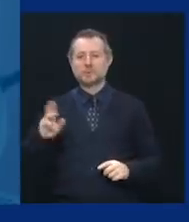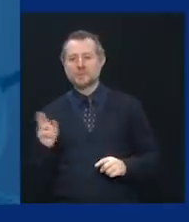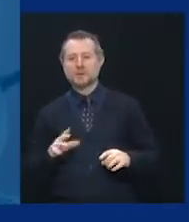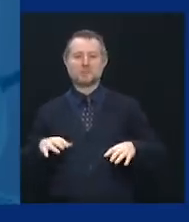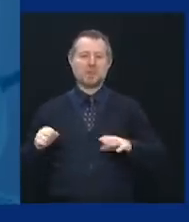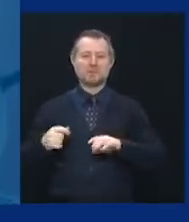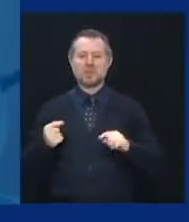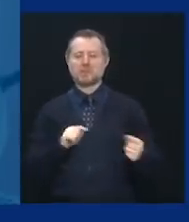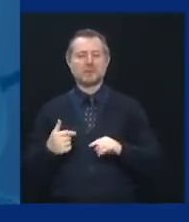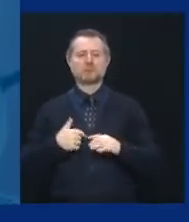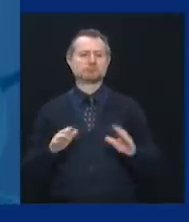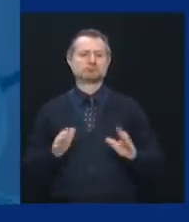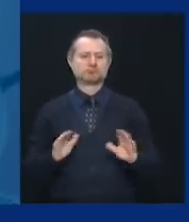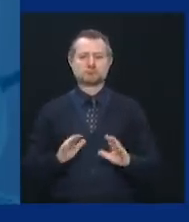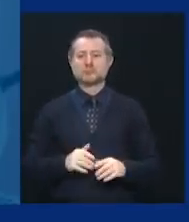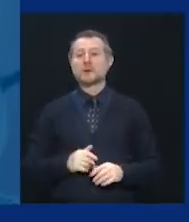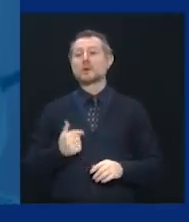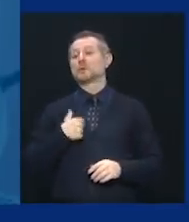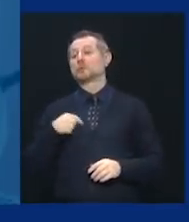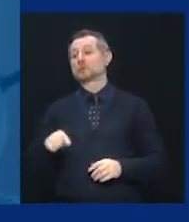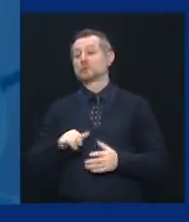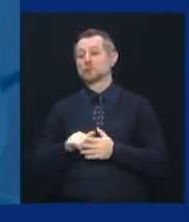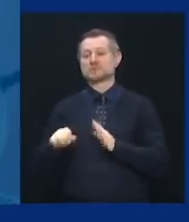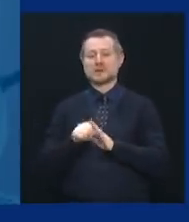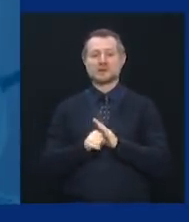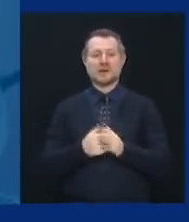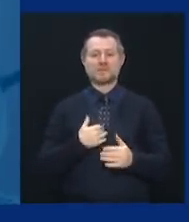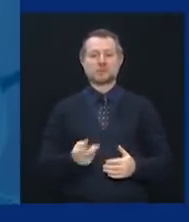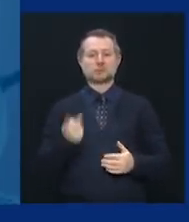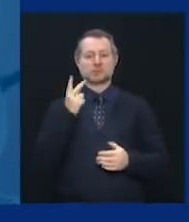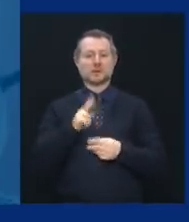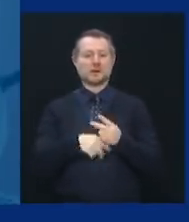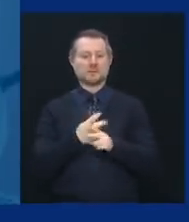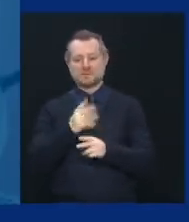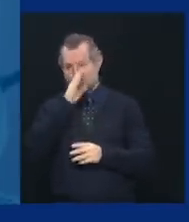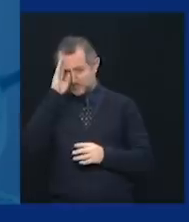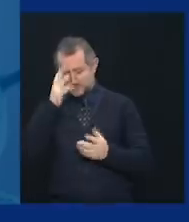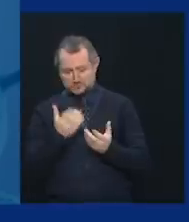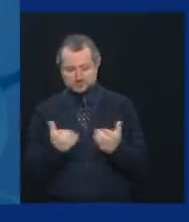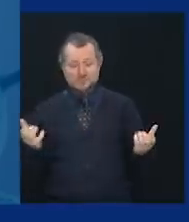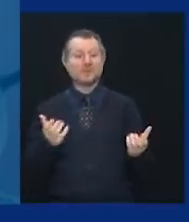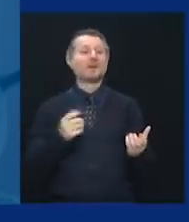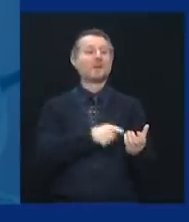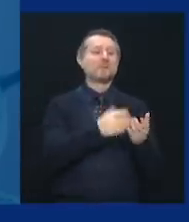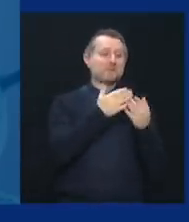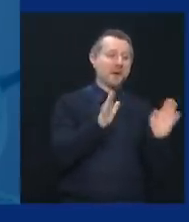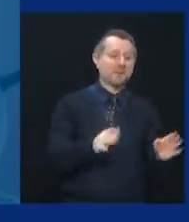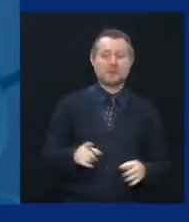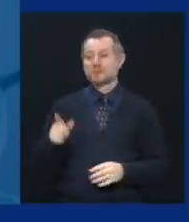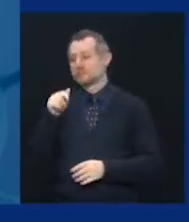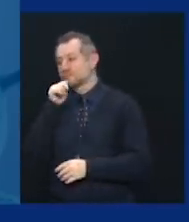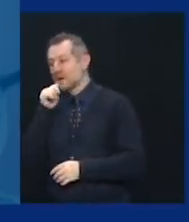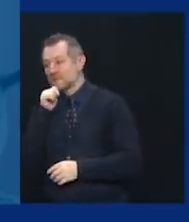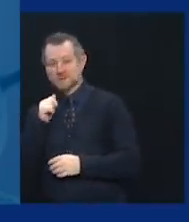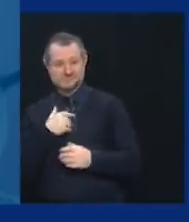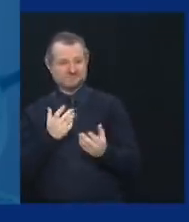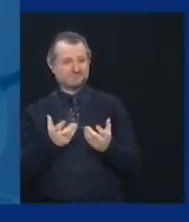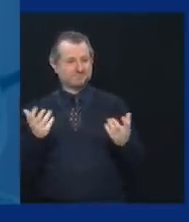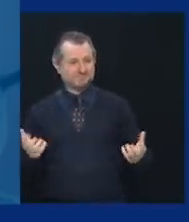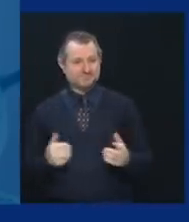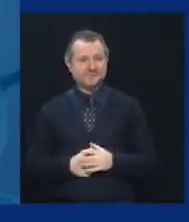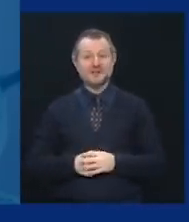the state of New York. There are public hospitals and there are private hospitals. There were 194